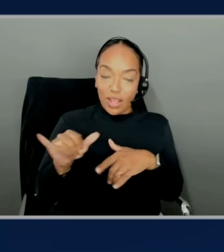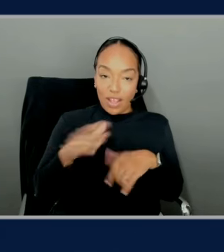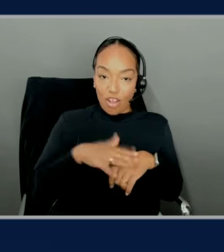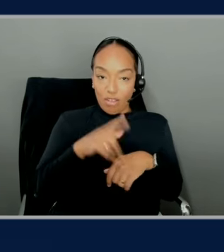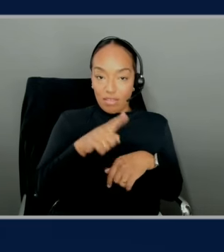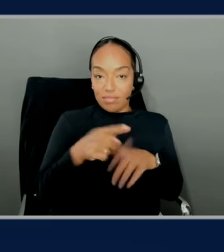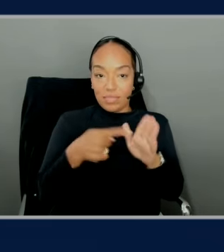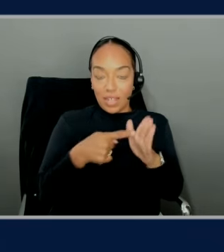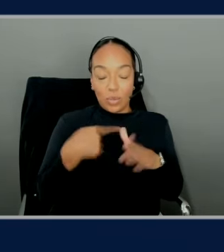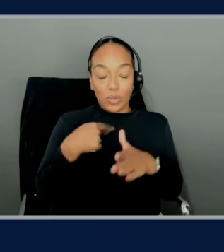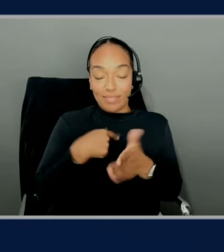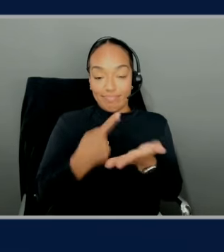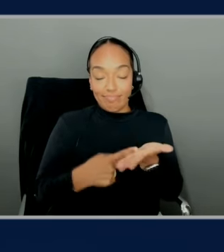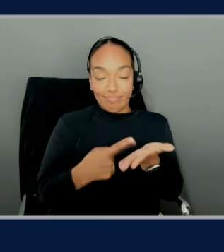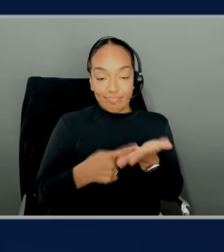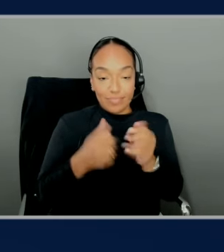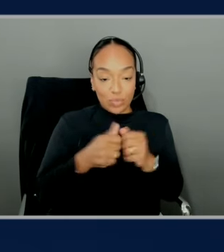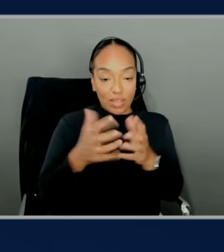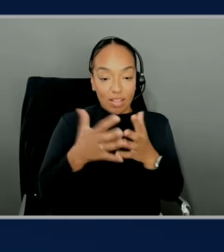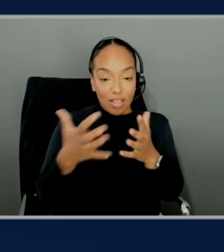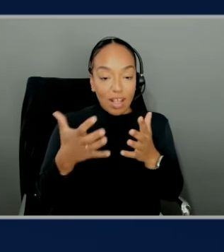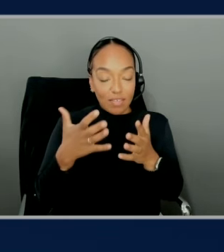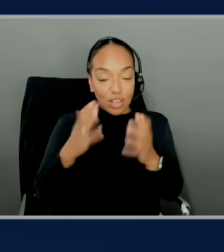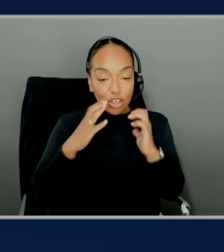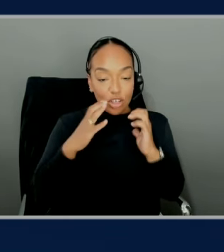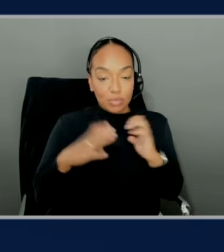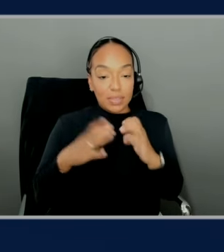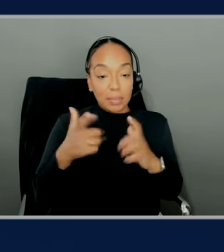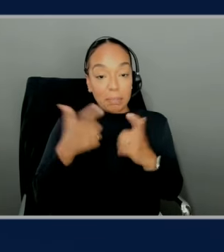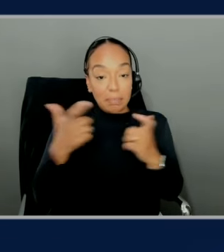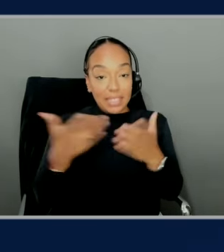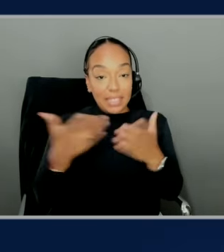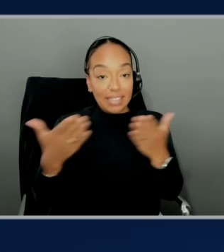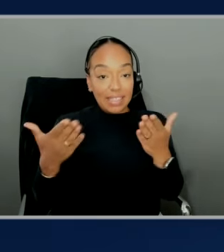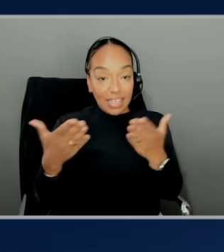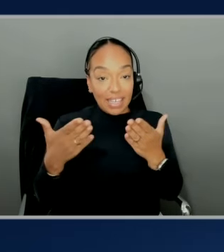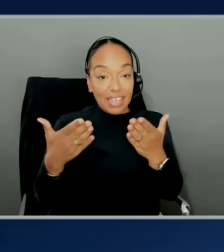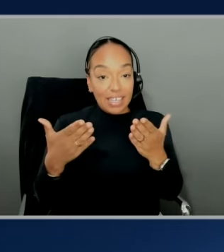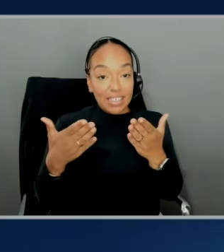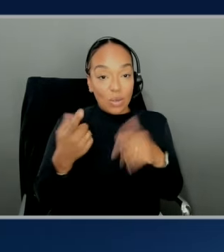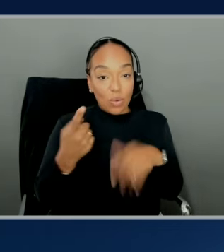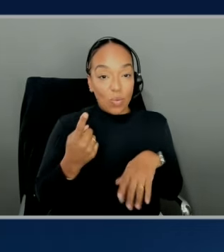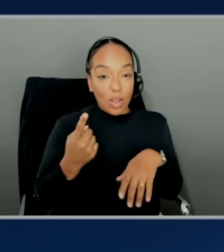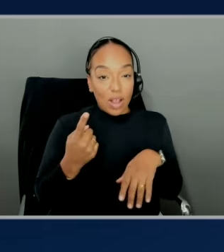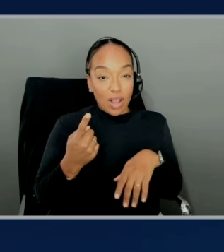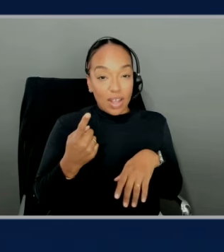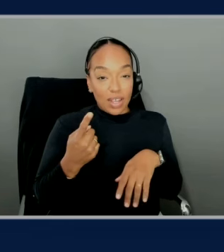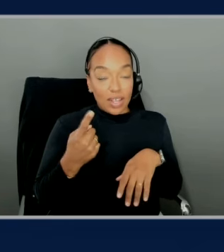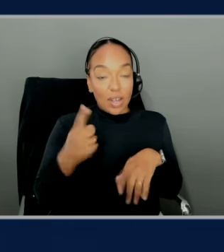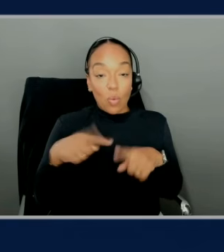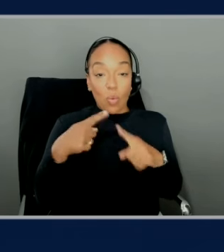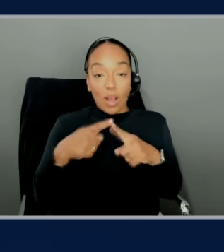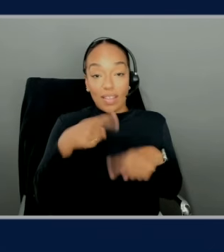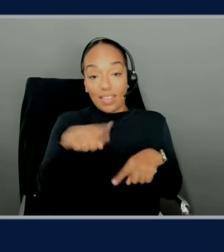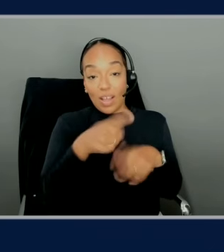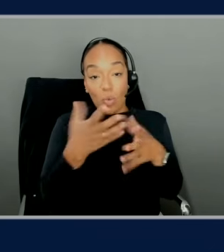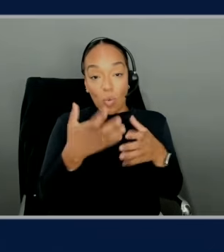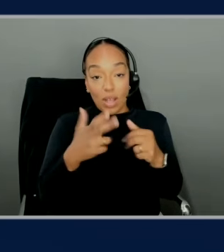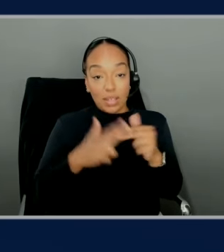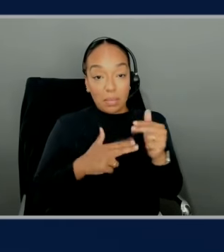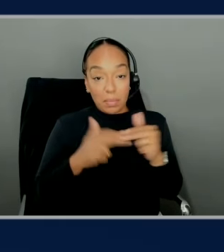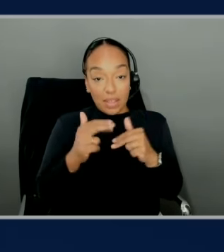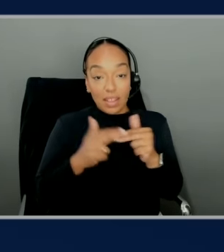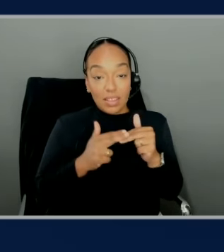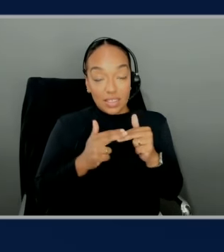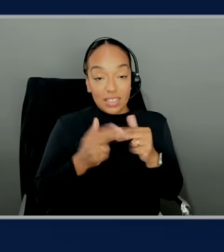our customers, the biggest pain points that came across are, one, when they want to build an ML solution for their